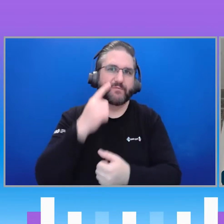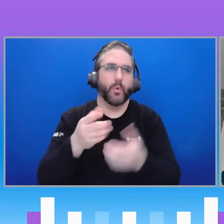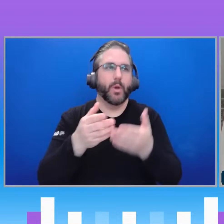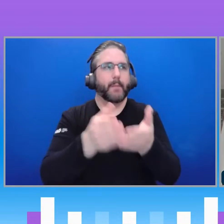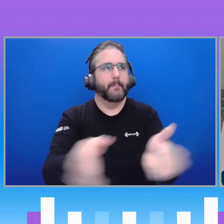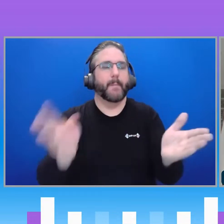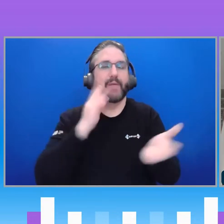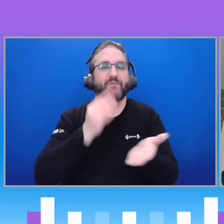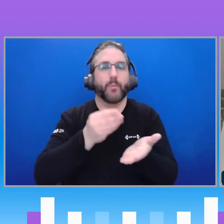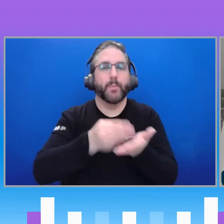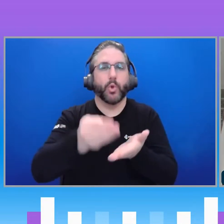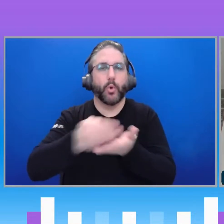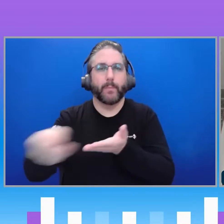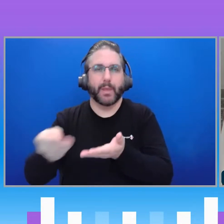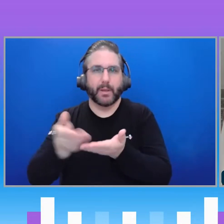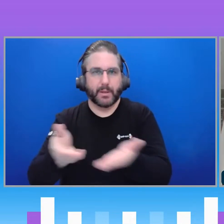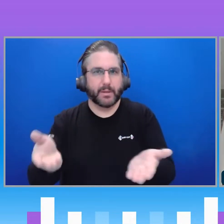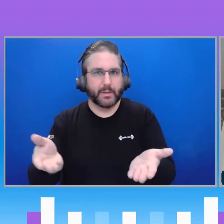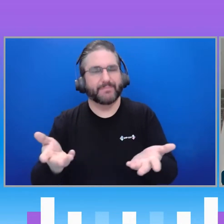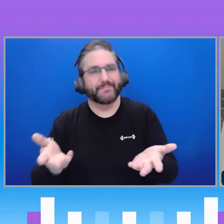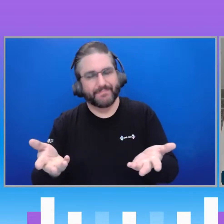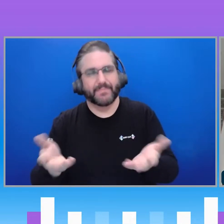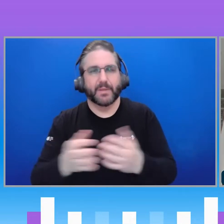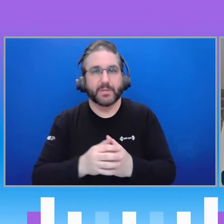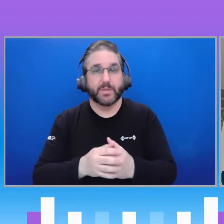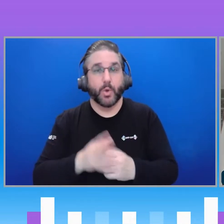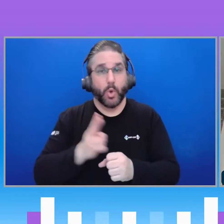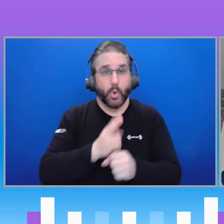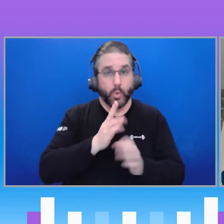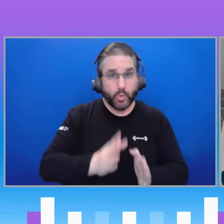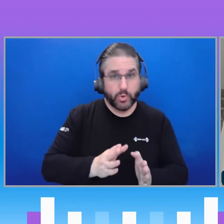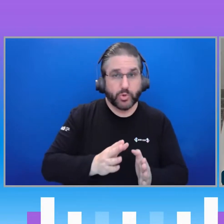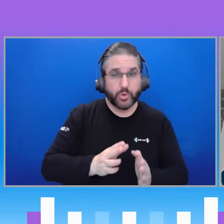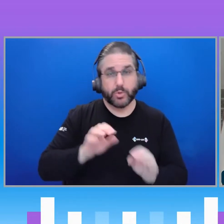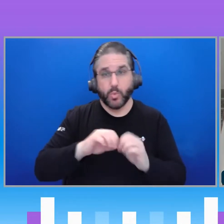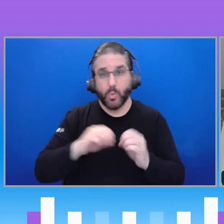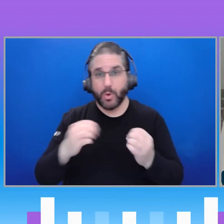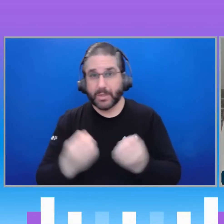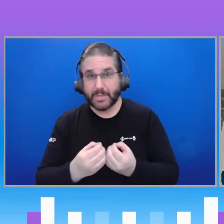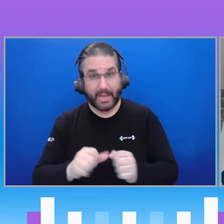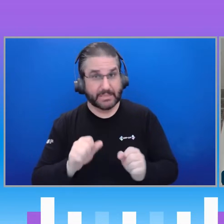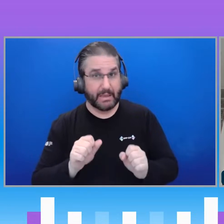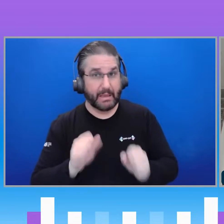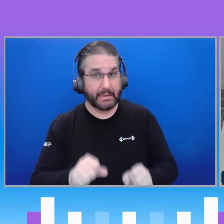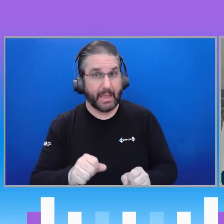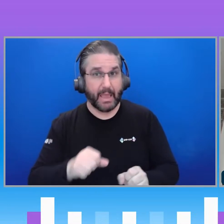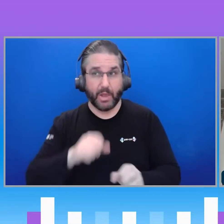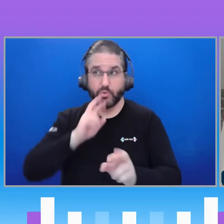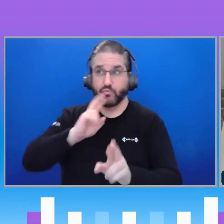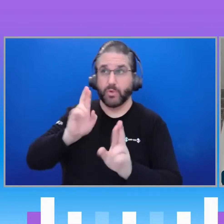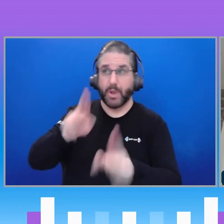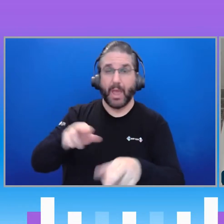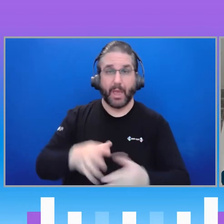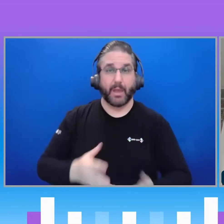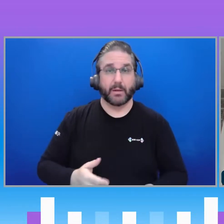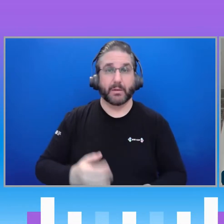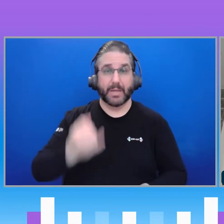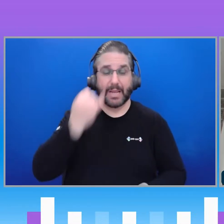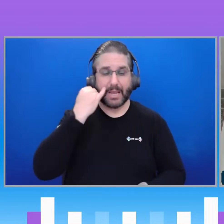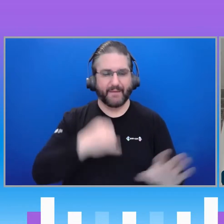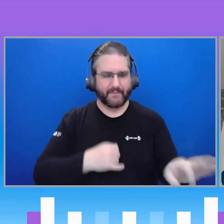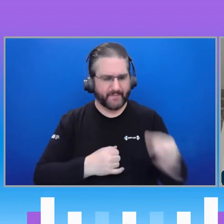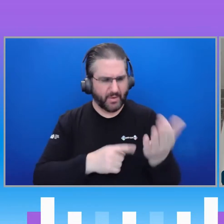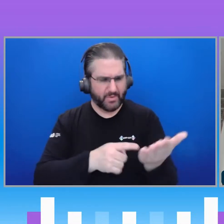So users can react, and organizations, as Imma explained, can react when they find a product in the market that